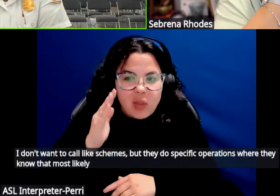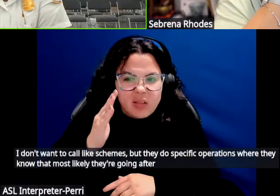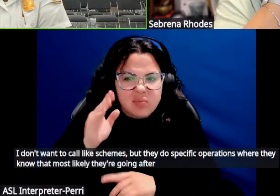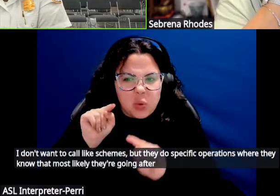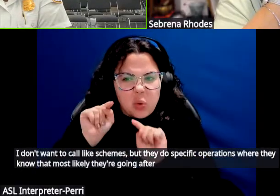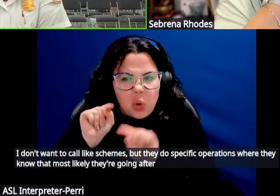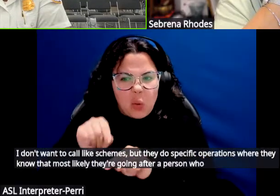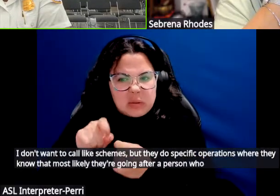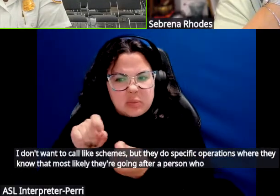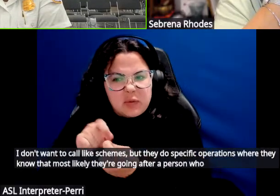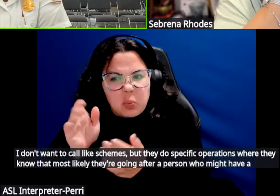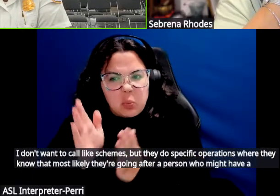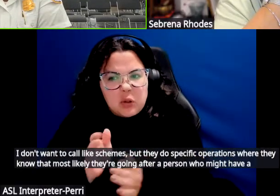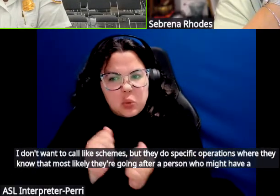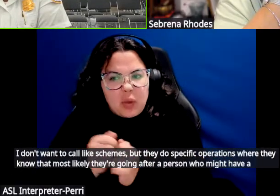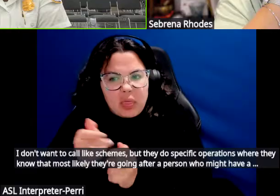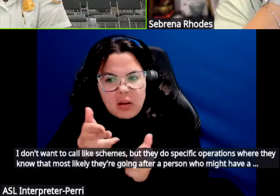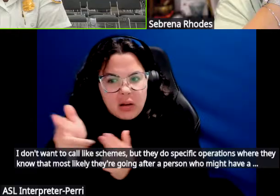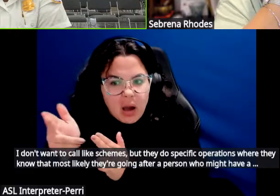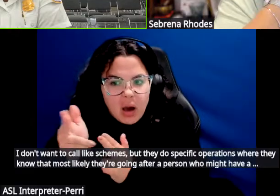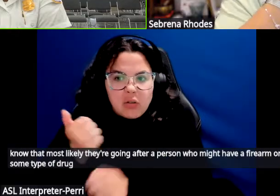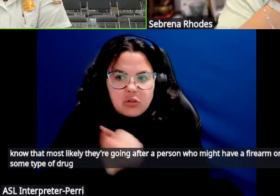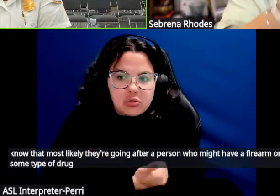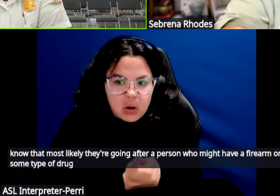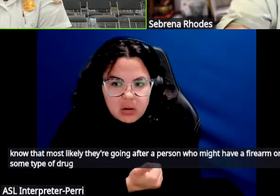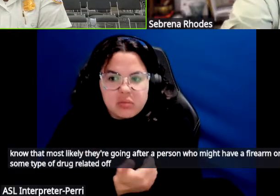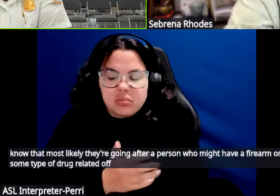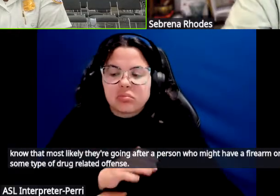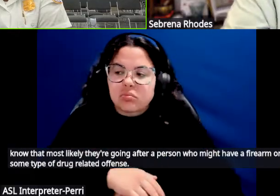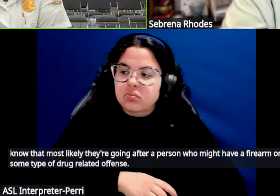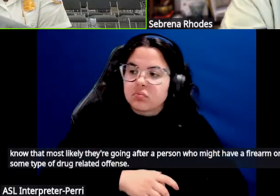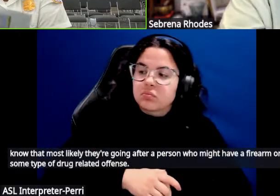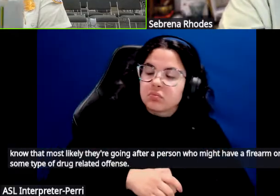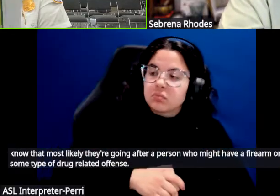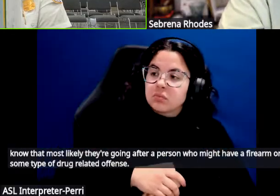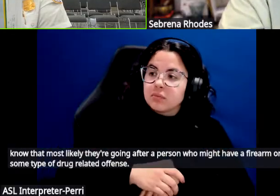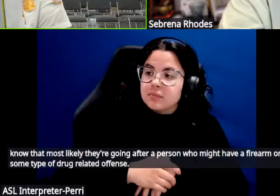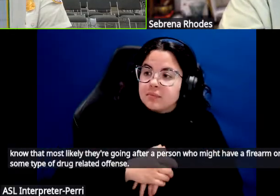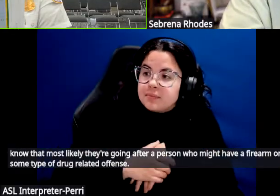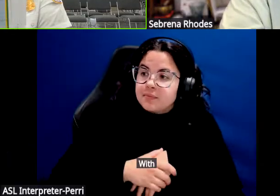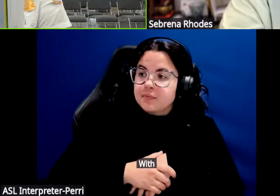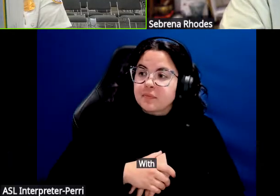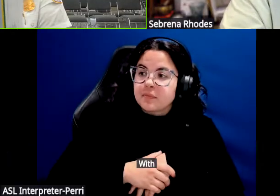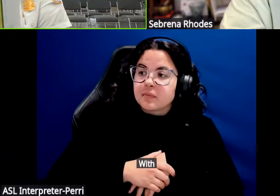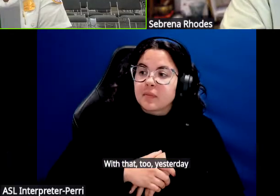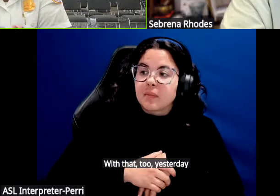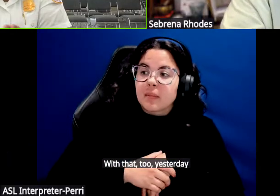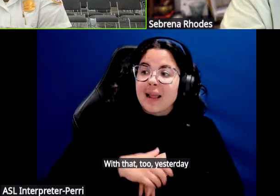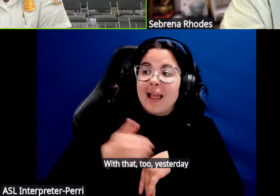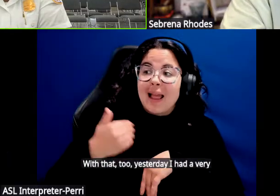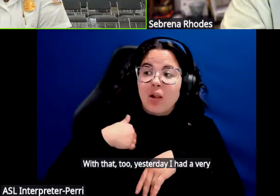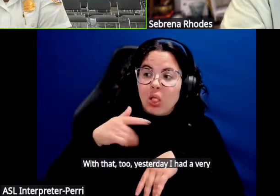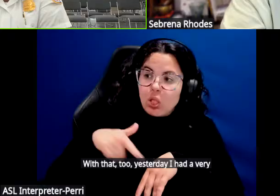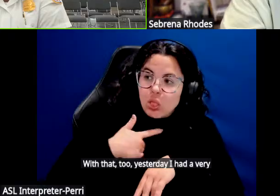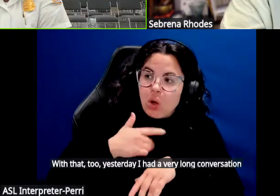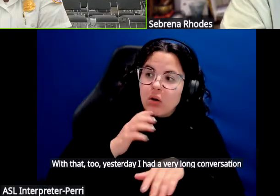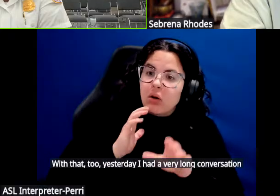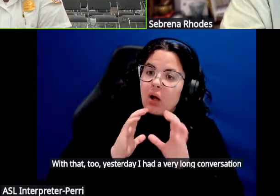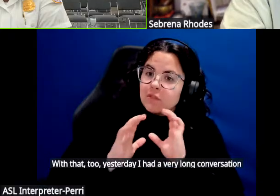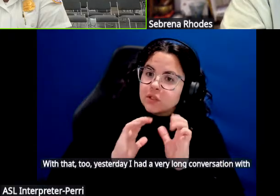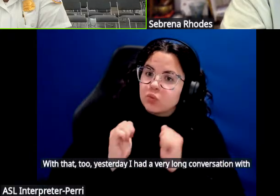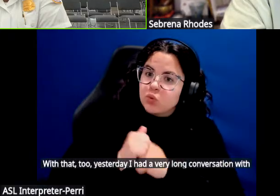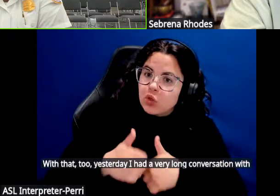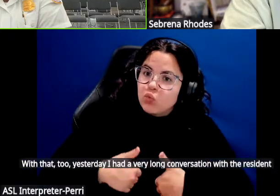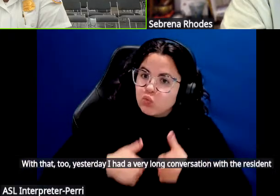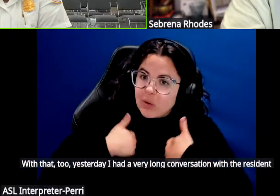might have a firearm or some type of drug related offense. With that too, yesterday I had a very long conversation with a resident